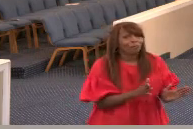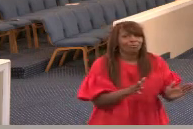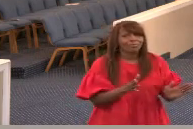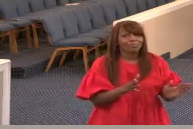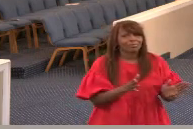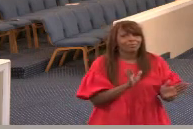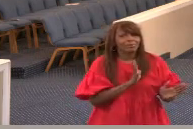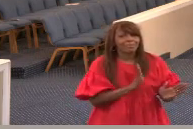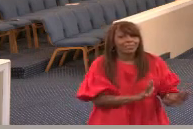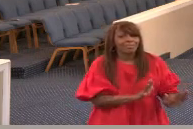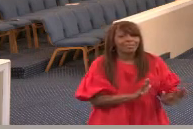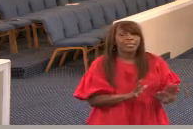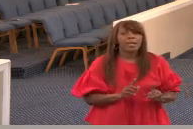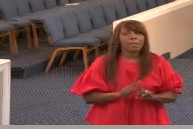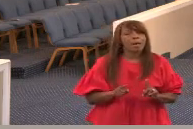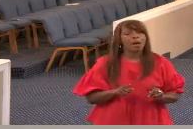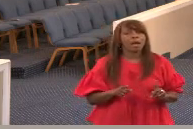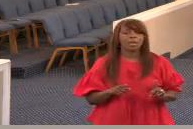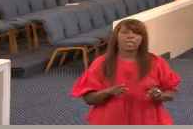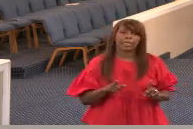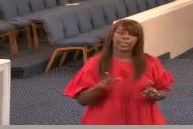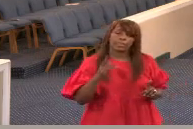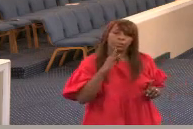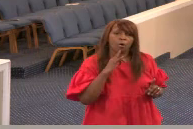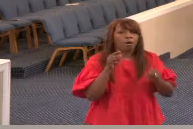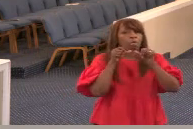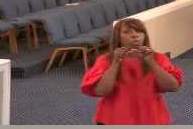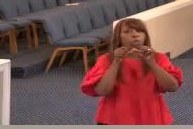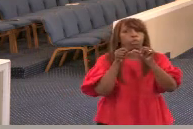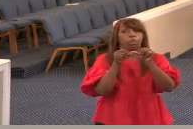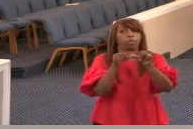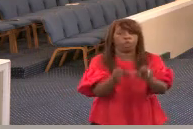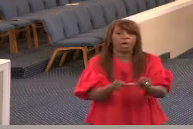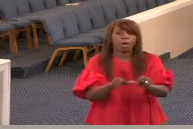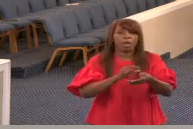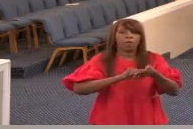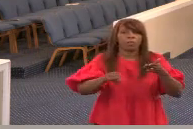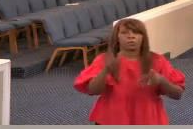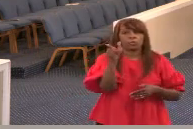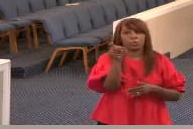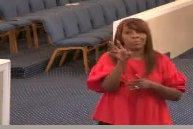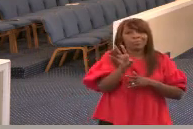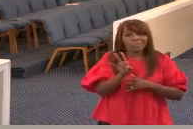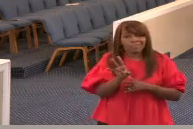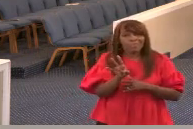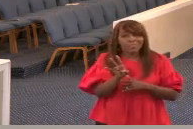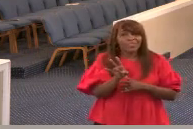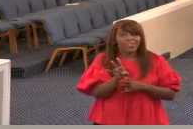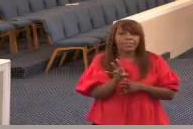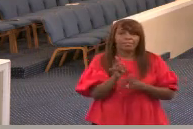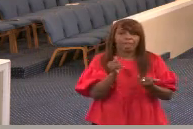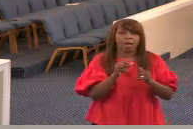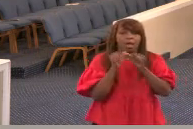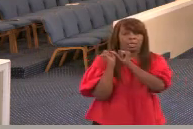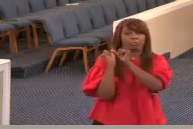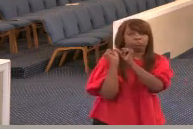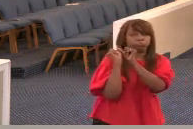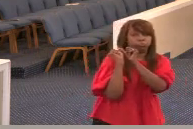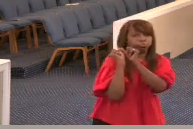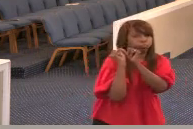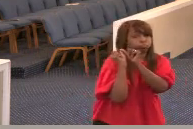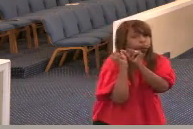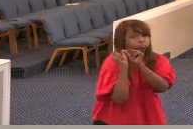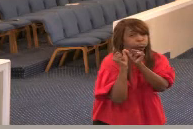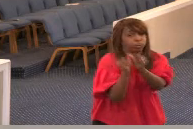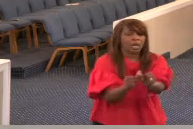be of good cheer. This storm, it keeps raging. Verse 27 says it's the 14th night, and they're still